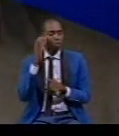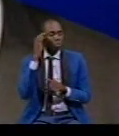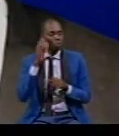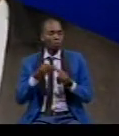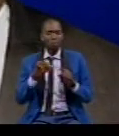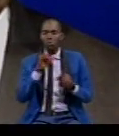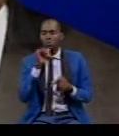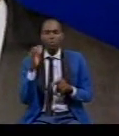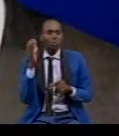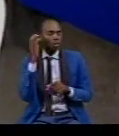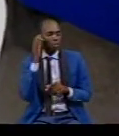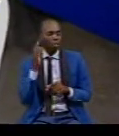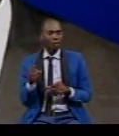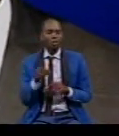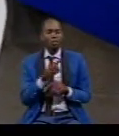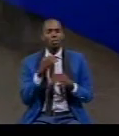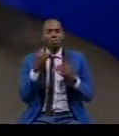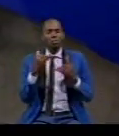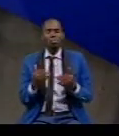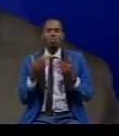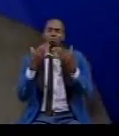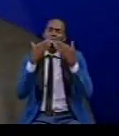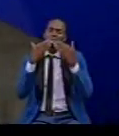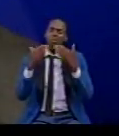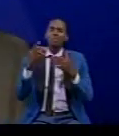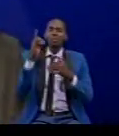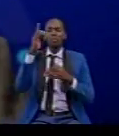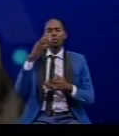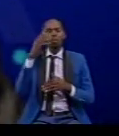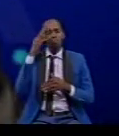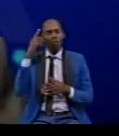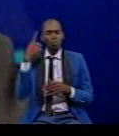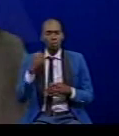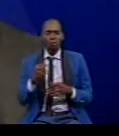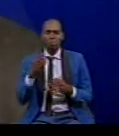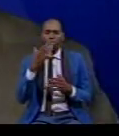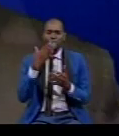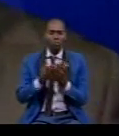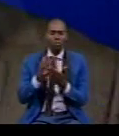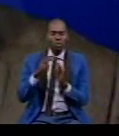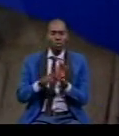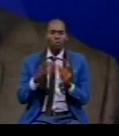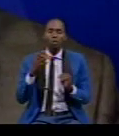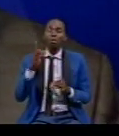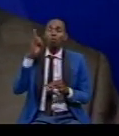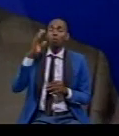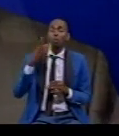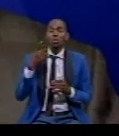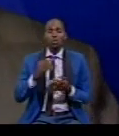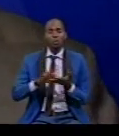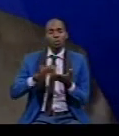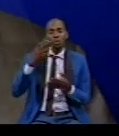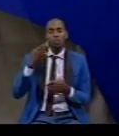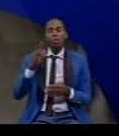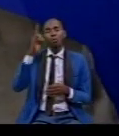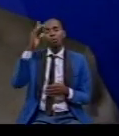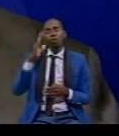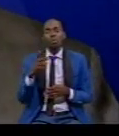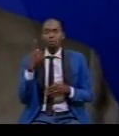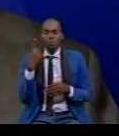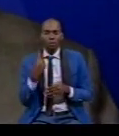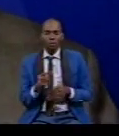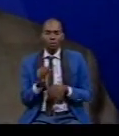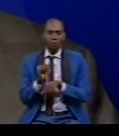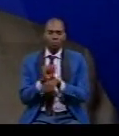I heard your voice in the garden. And I had to hide myself. What? What have